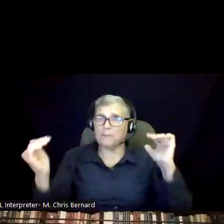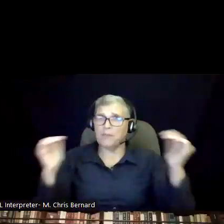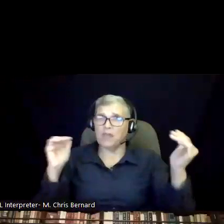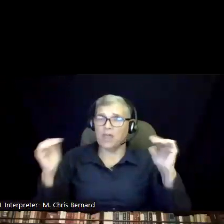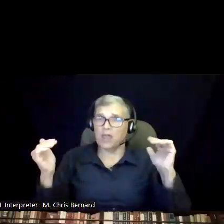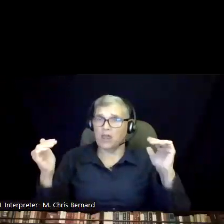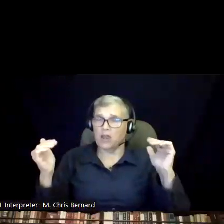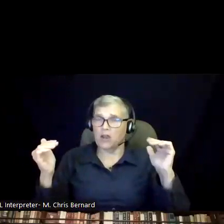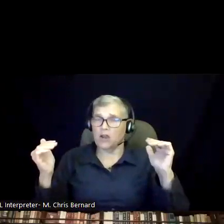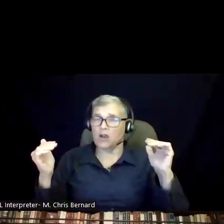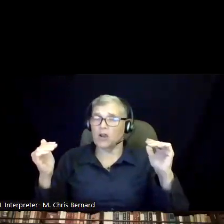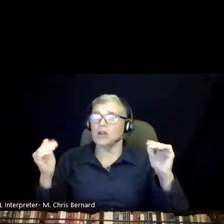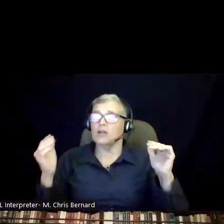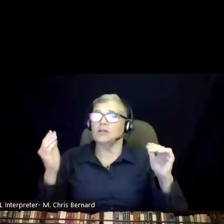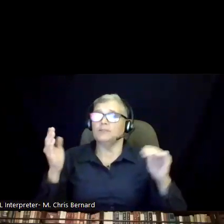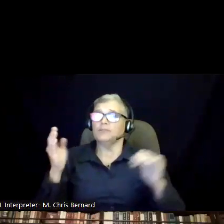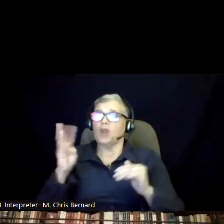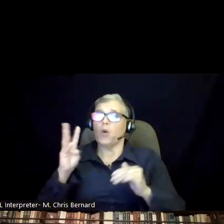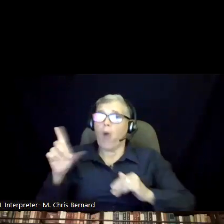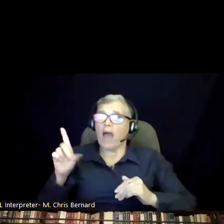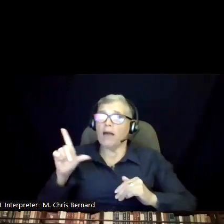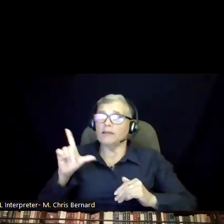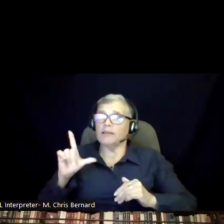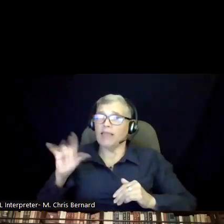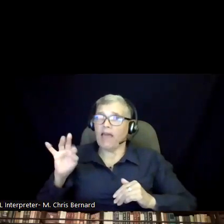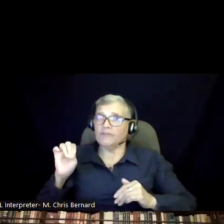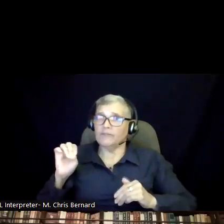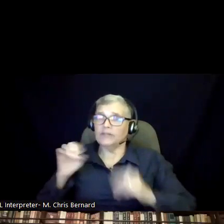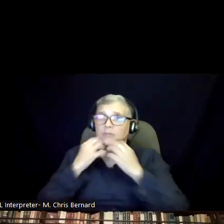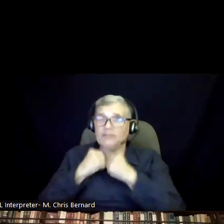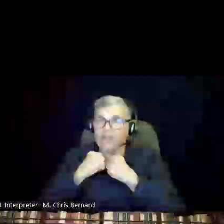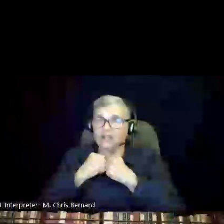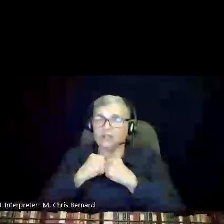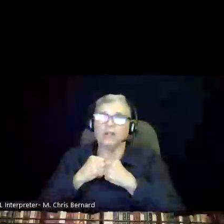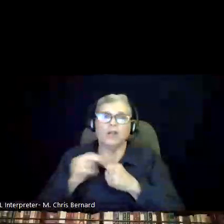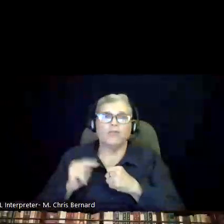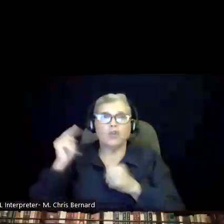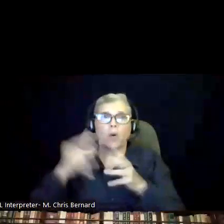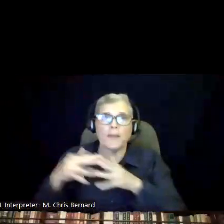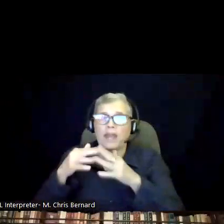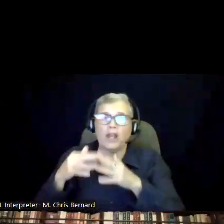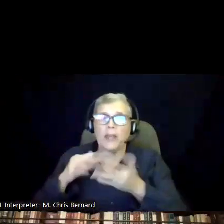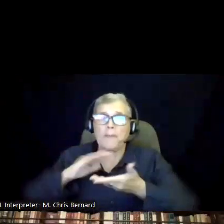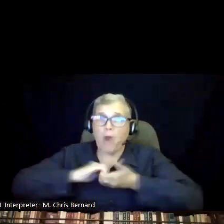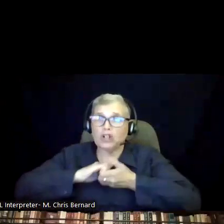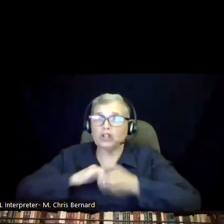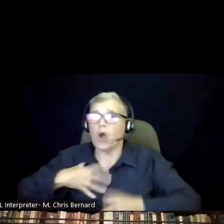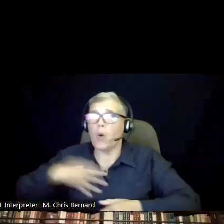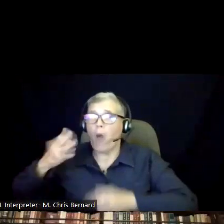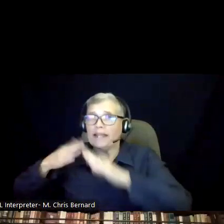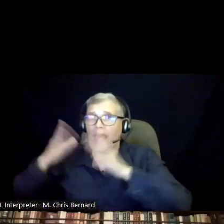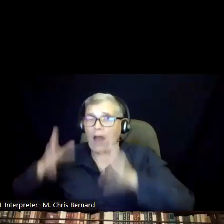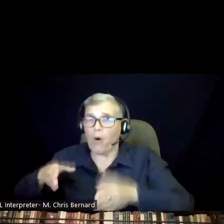agenda setting among the wildlife conservation community, whether it be the American Wildlife Conservation Partners, the White House Council on Hunting and